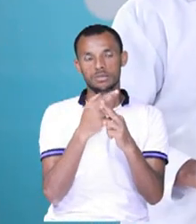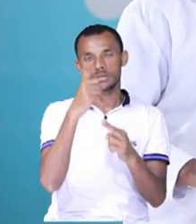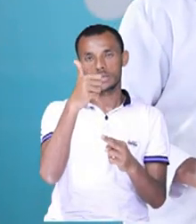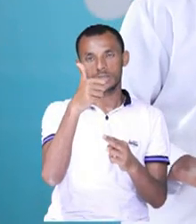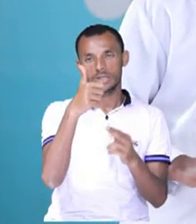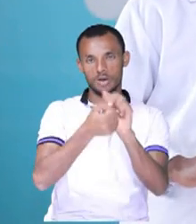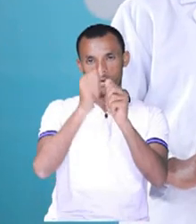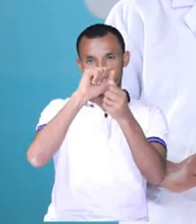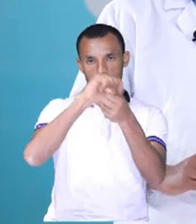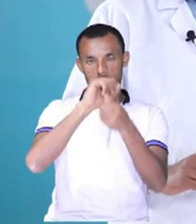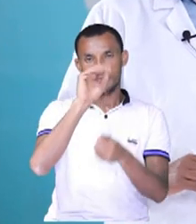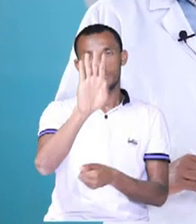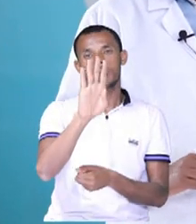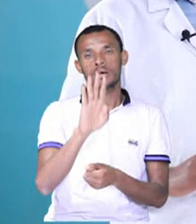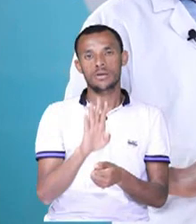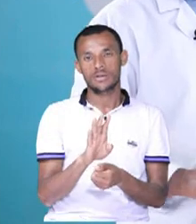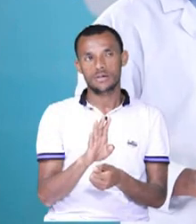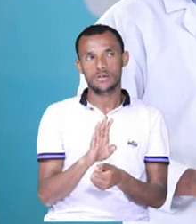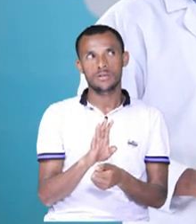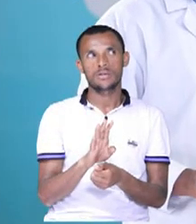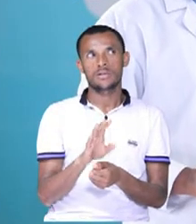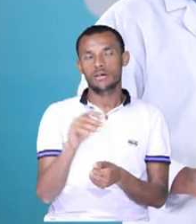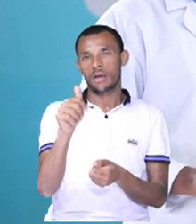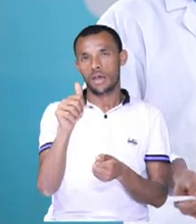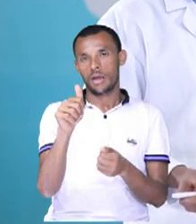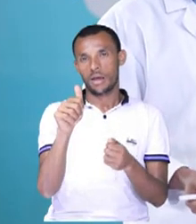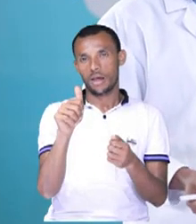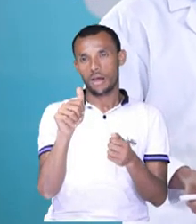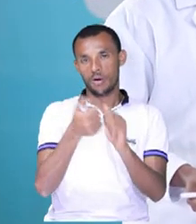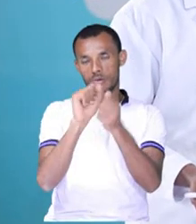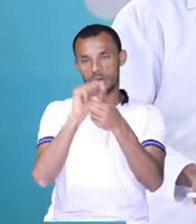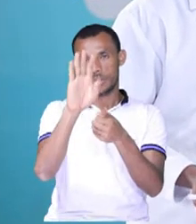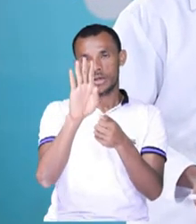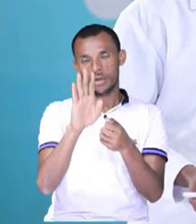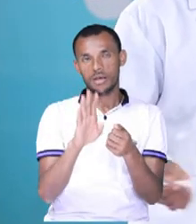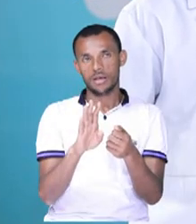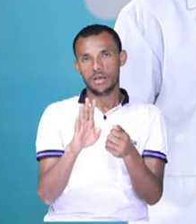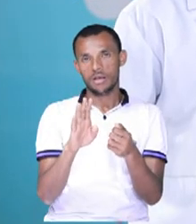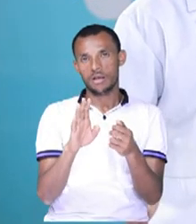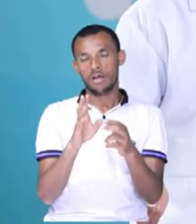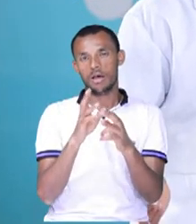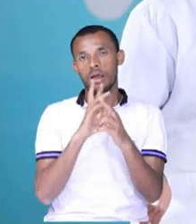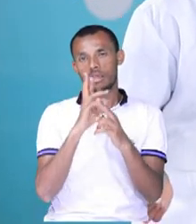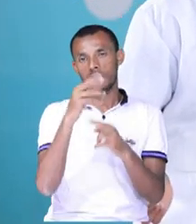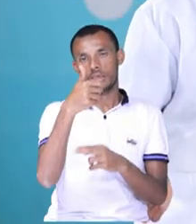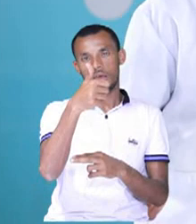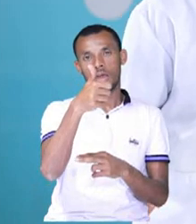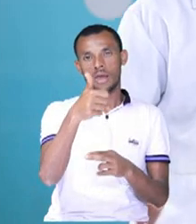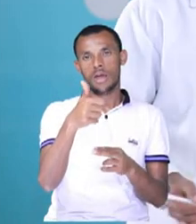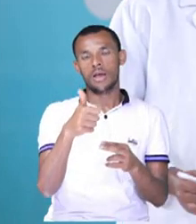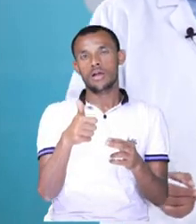A converted into B. You know this one, reactant A. You know this one, a rho. This